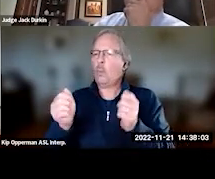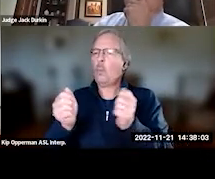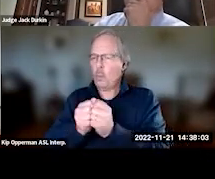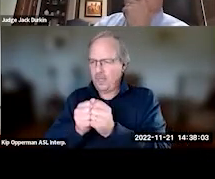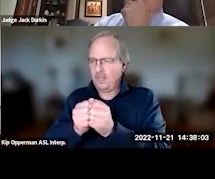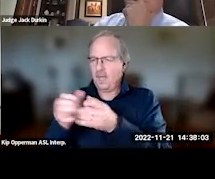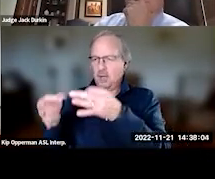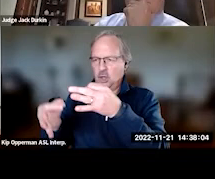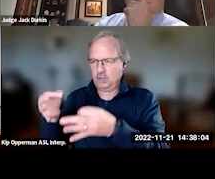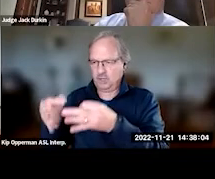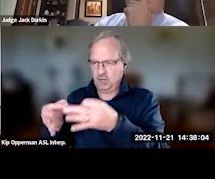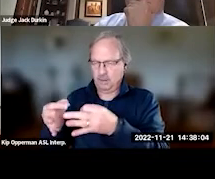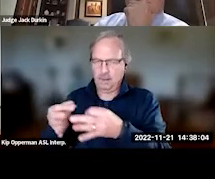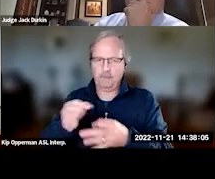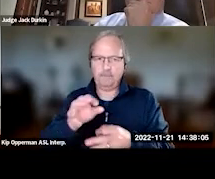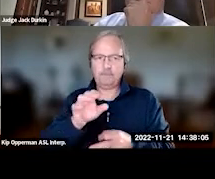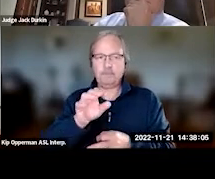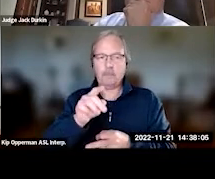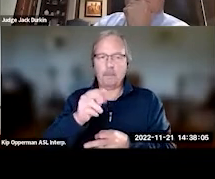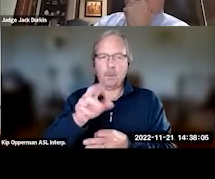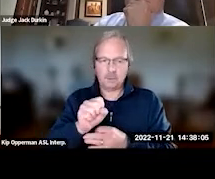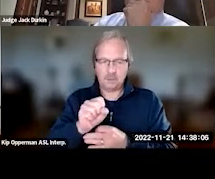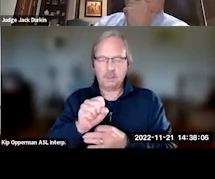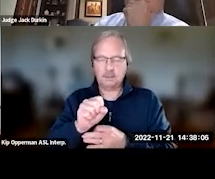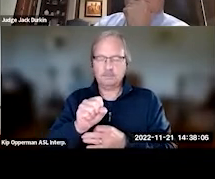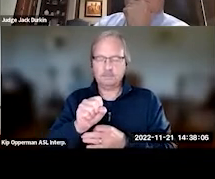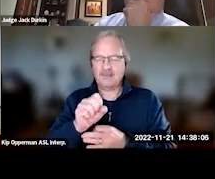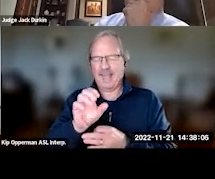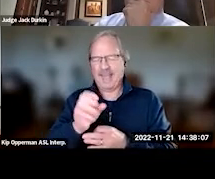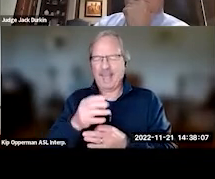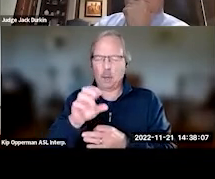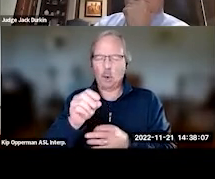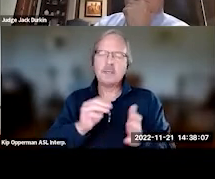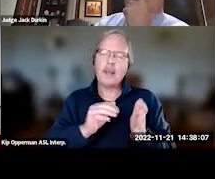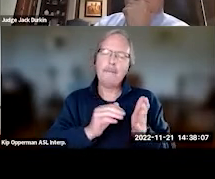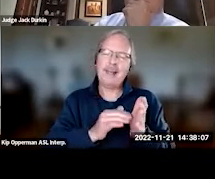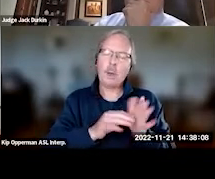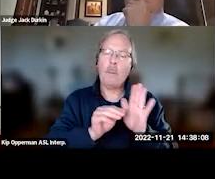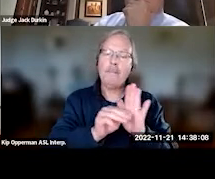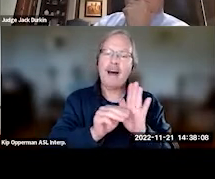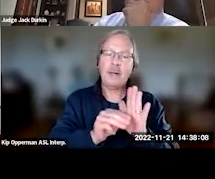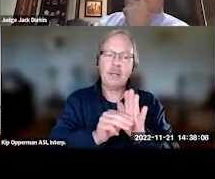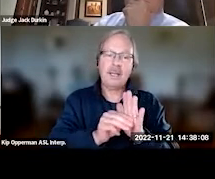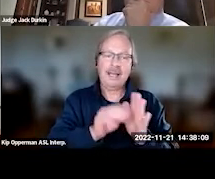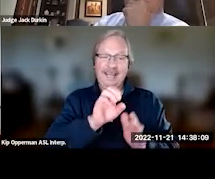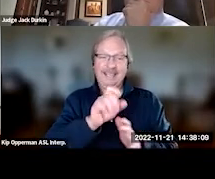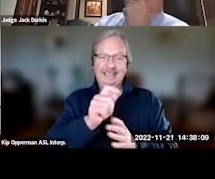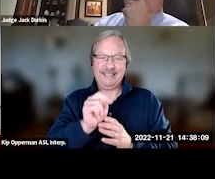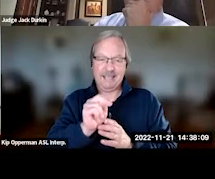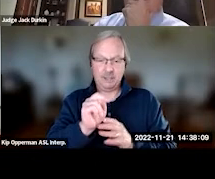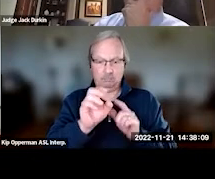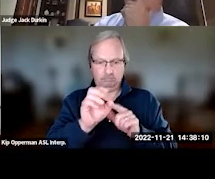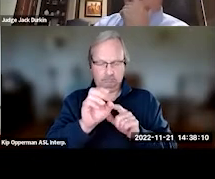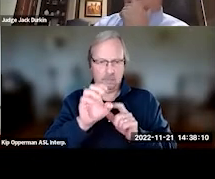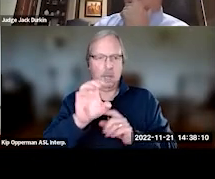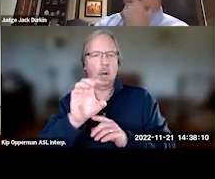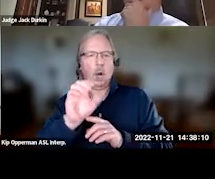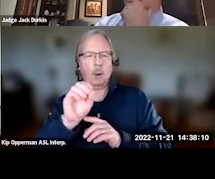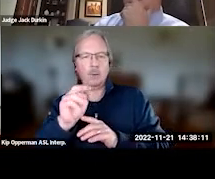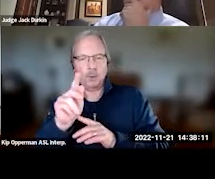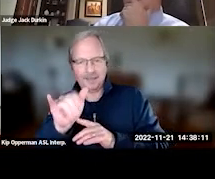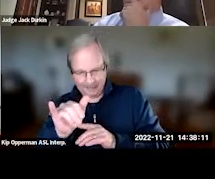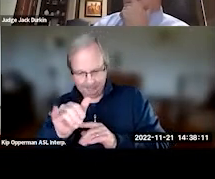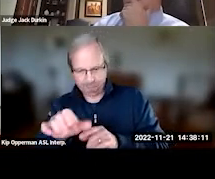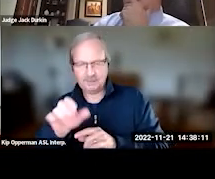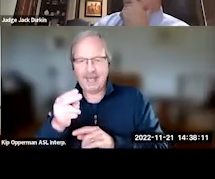So Project ECHO is originally a medical model, standing for Extension for Community Healthcare Outcomes. What